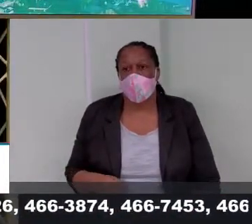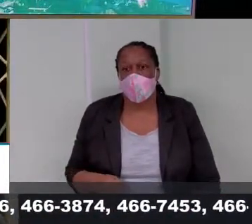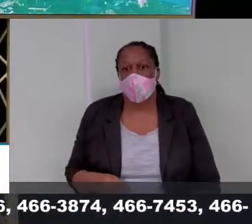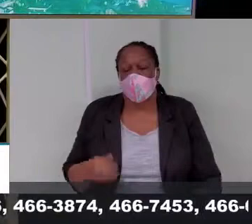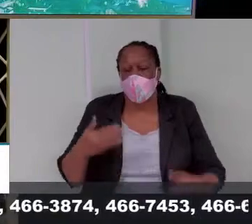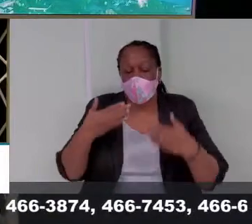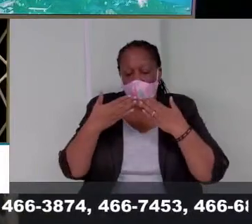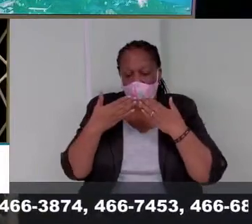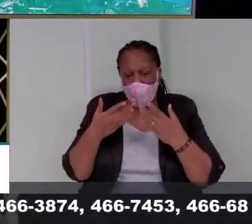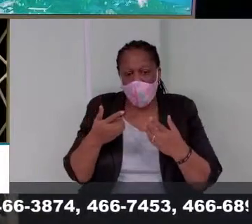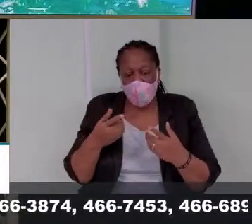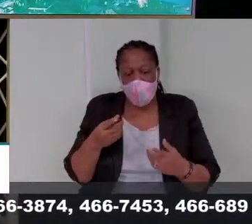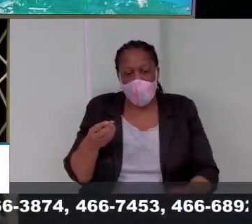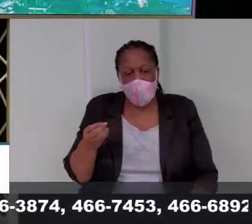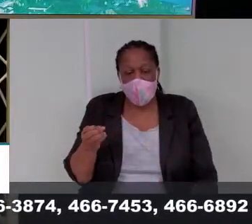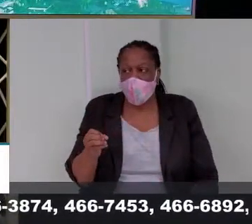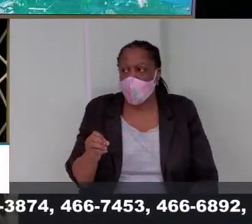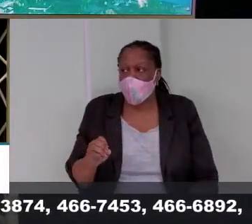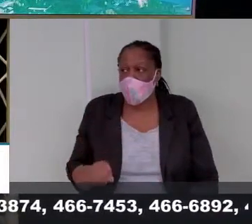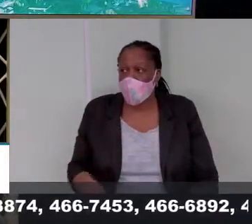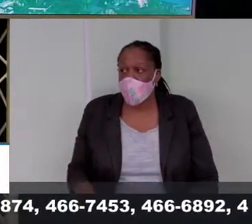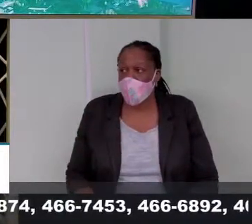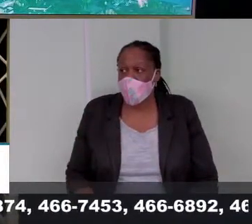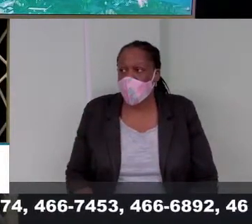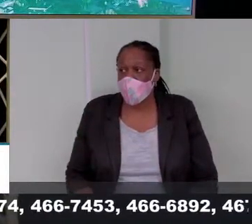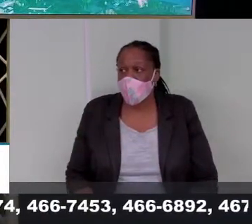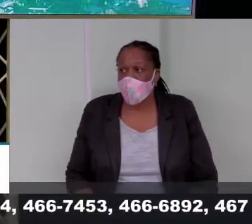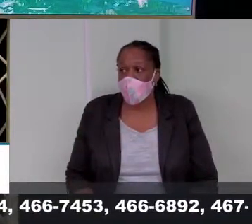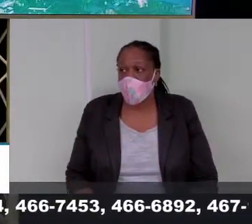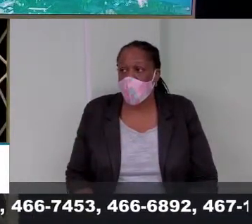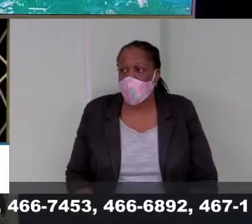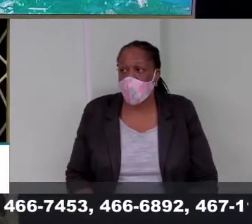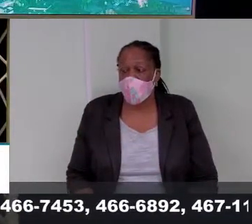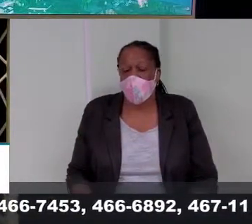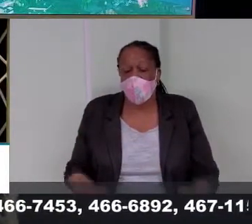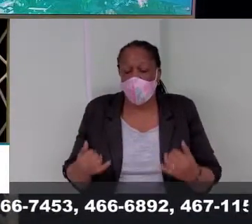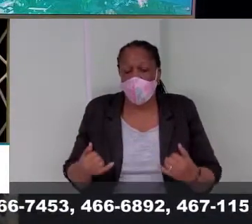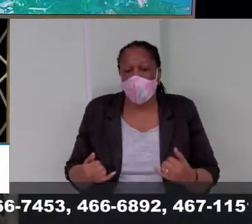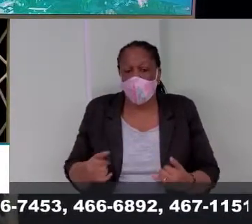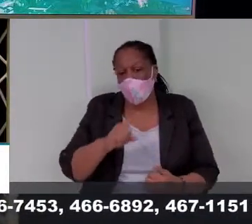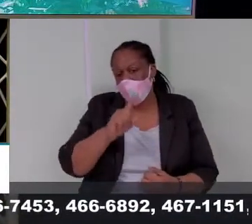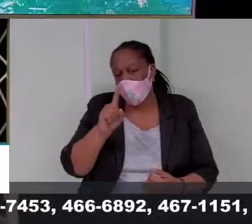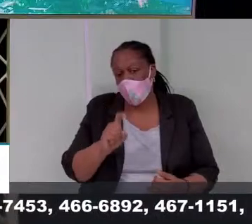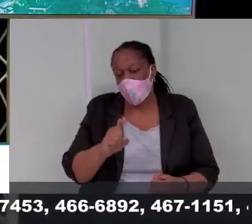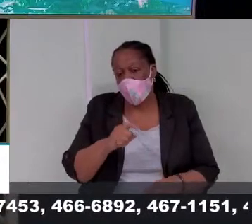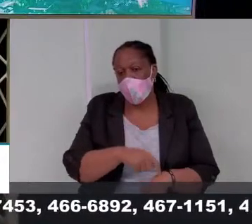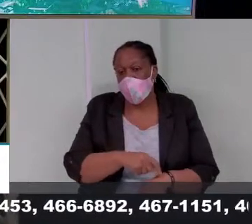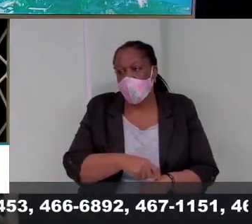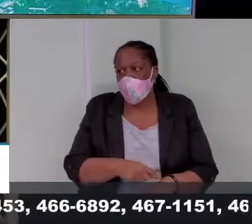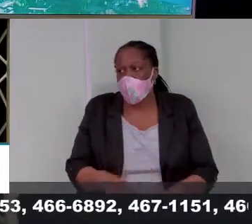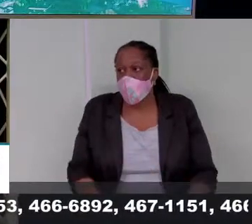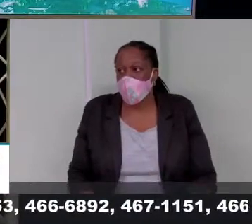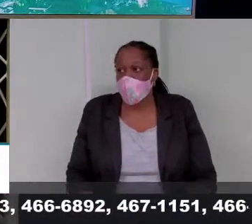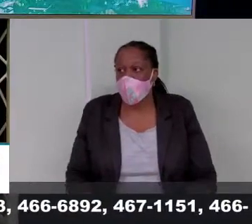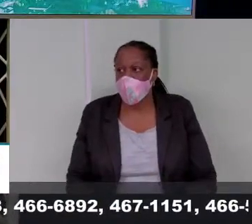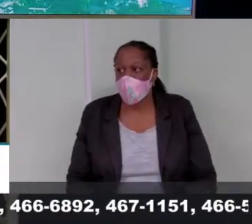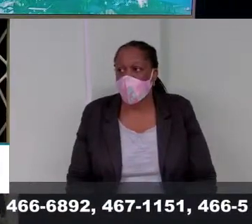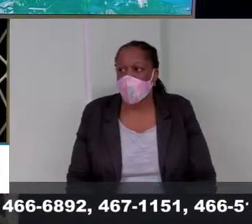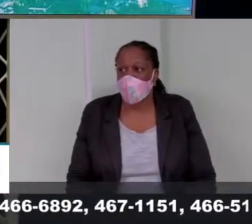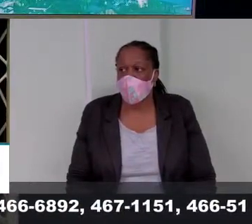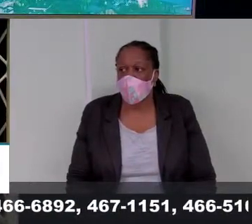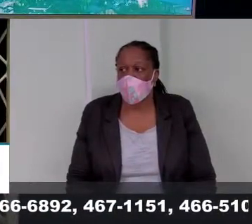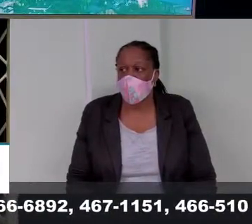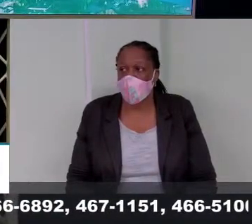Thank you very much, Mr. Samuel. That brings us to our question and answer, and we're always very happy